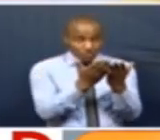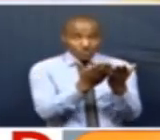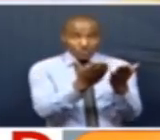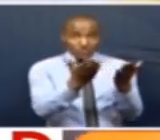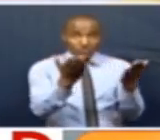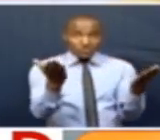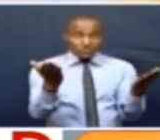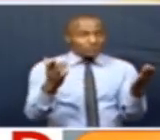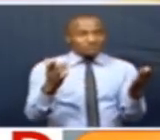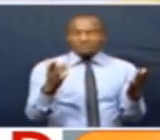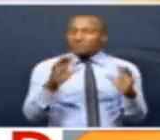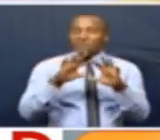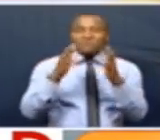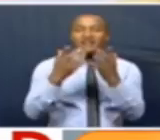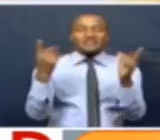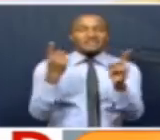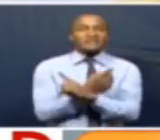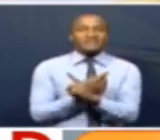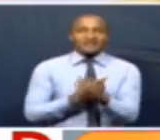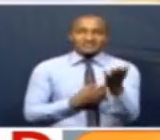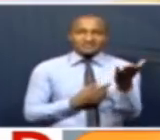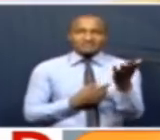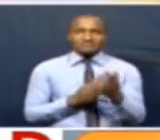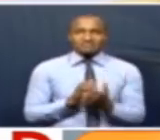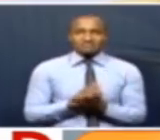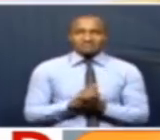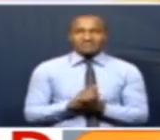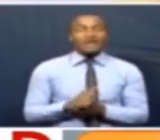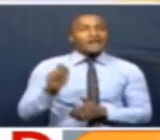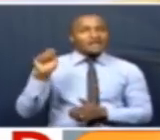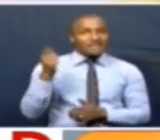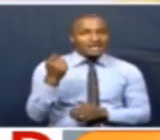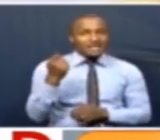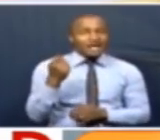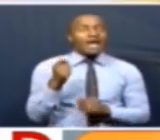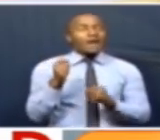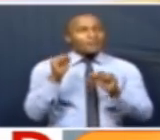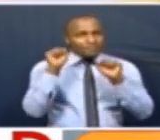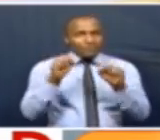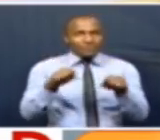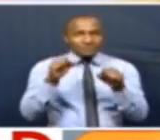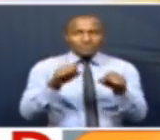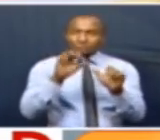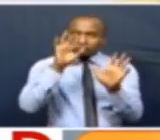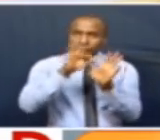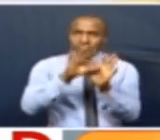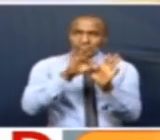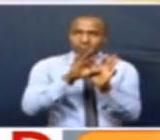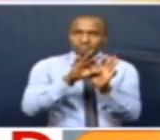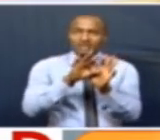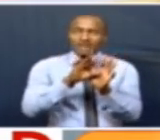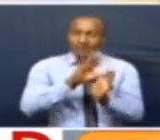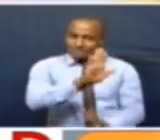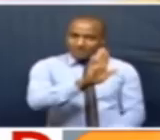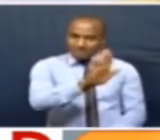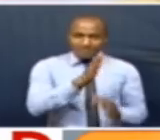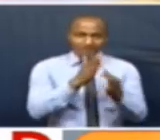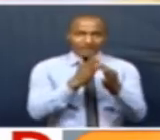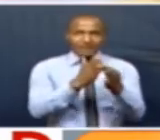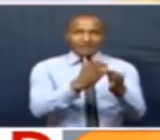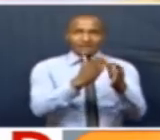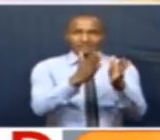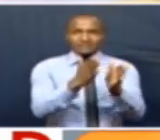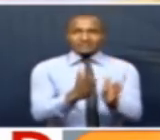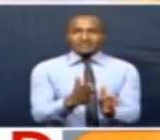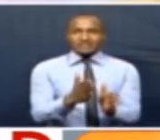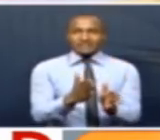kwa dunia ingine. Kenyans have the capacity to elect their own leaders. They do